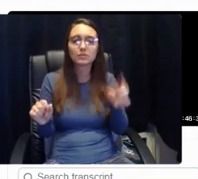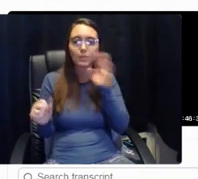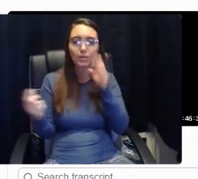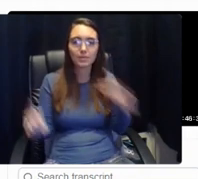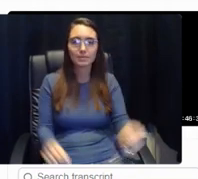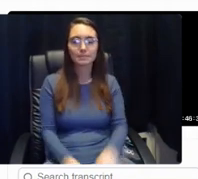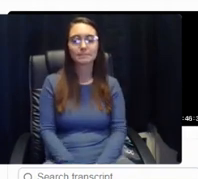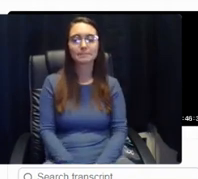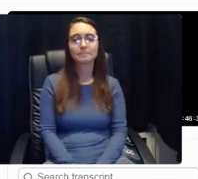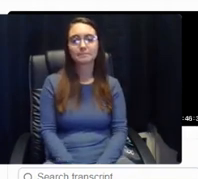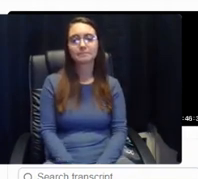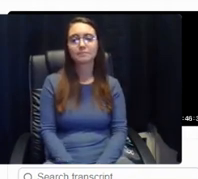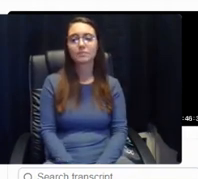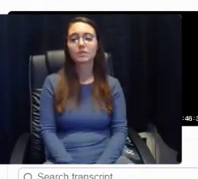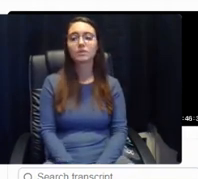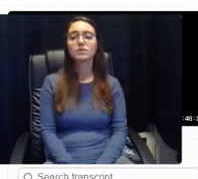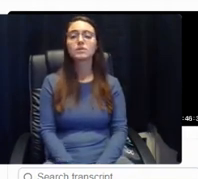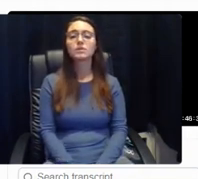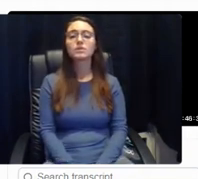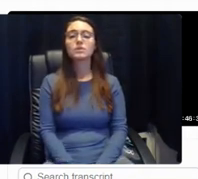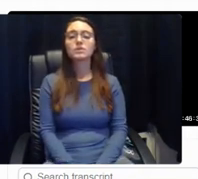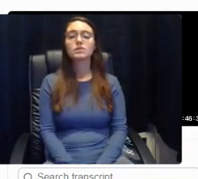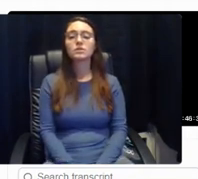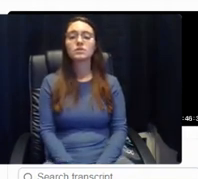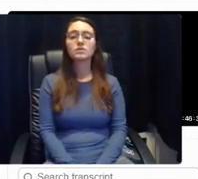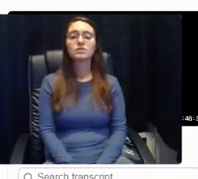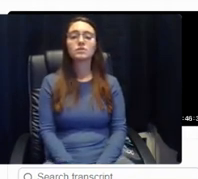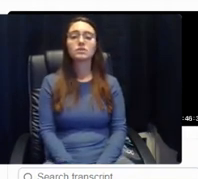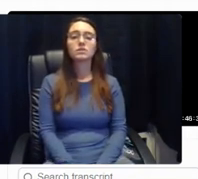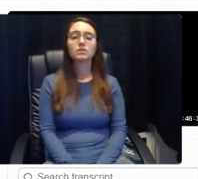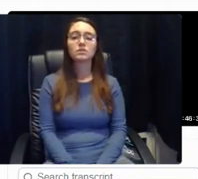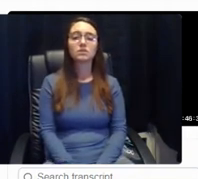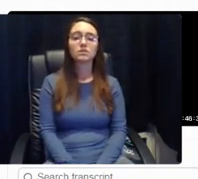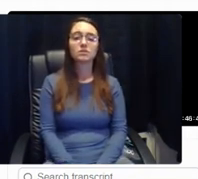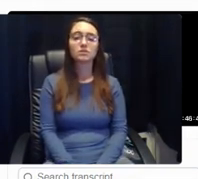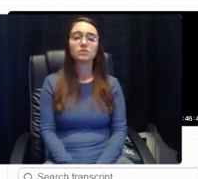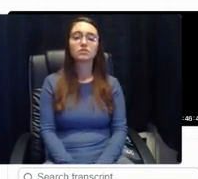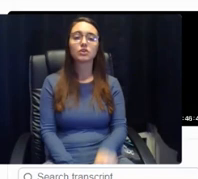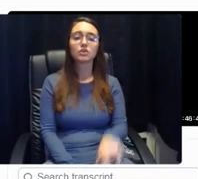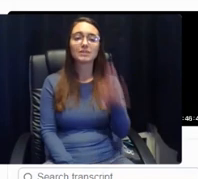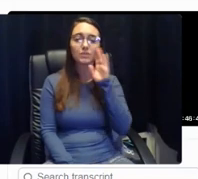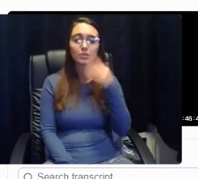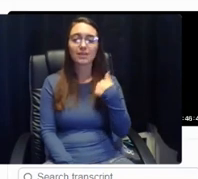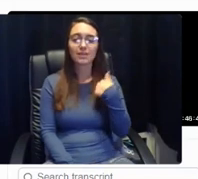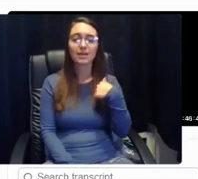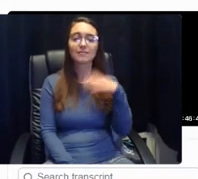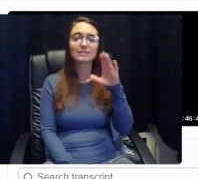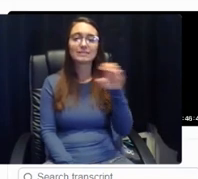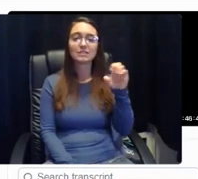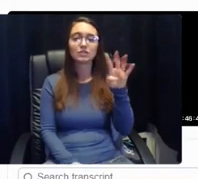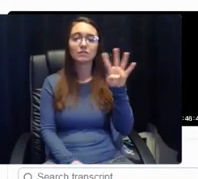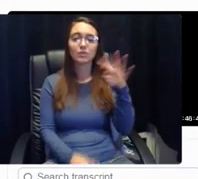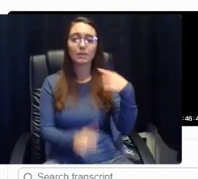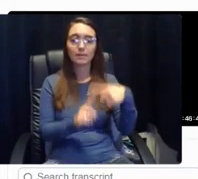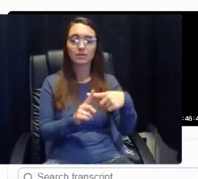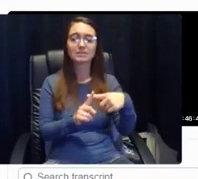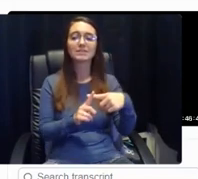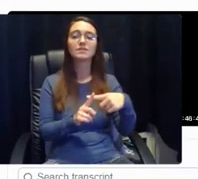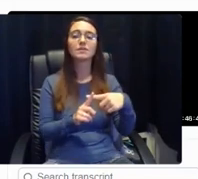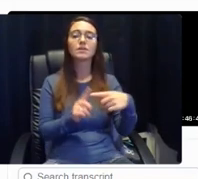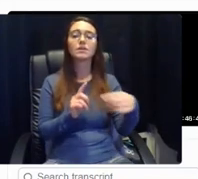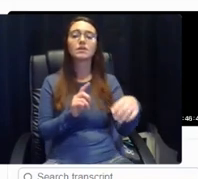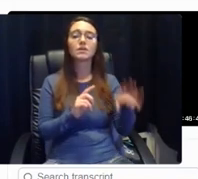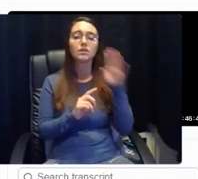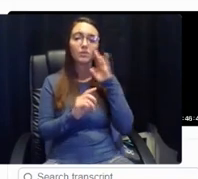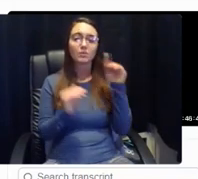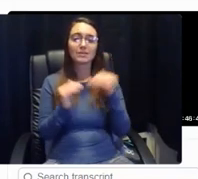So in the cathode will be the cerium 4 positive plus electron give you